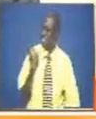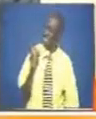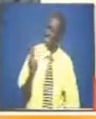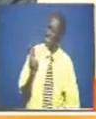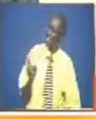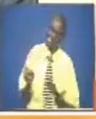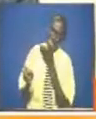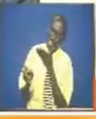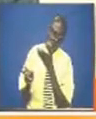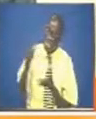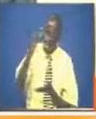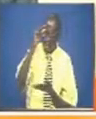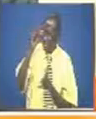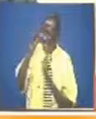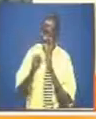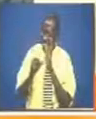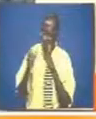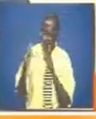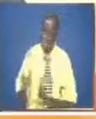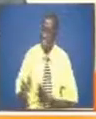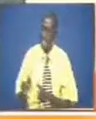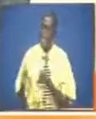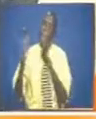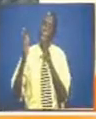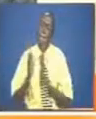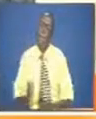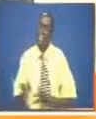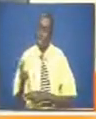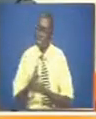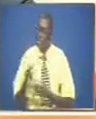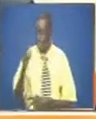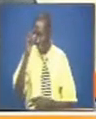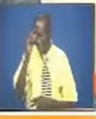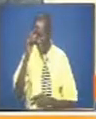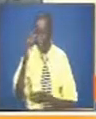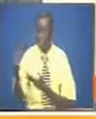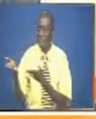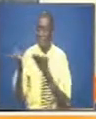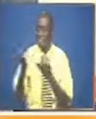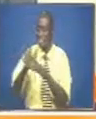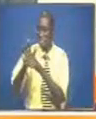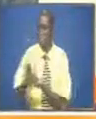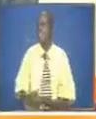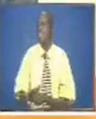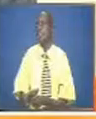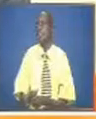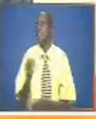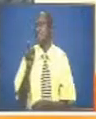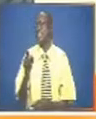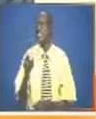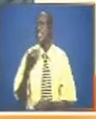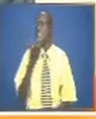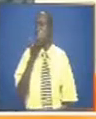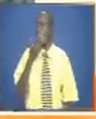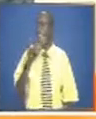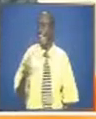and Linus here will tell you. Linus has been OCPD. And they have quite a lot of these experiences.